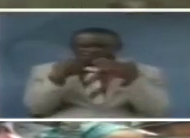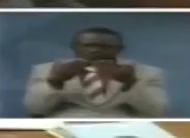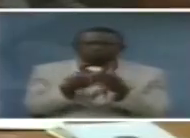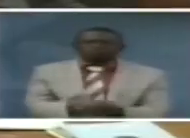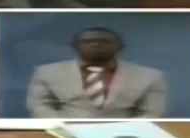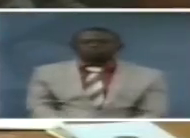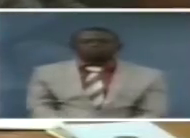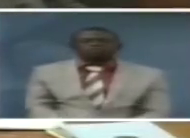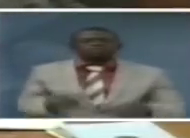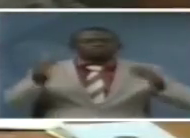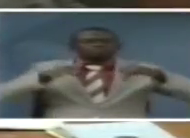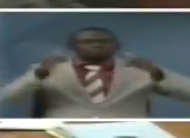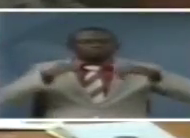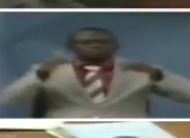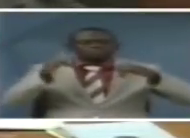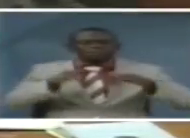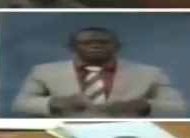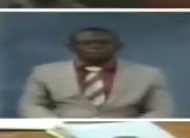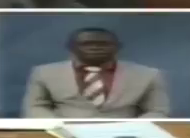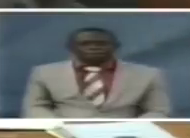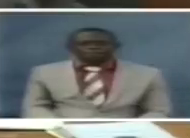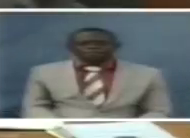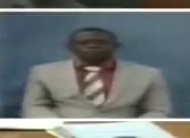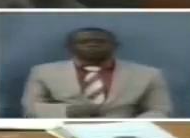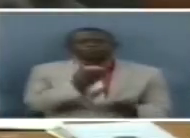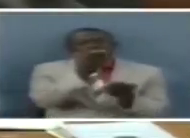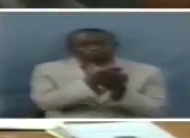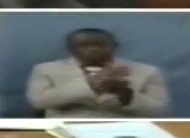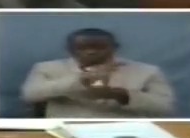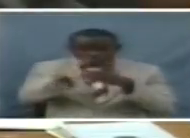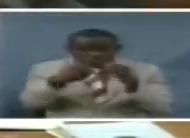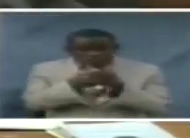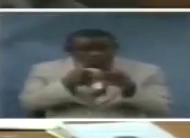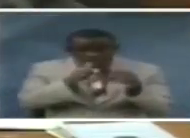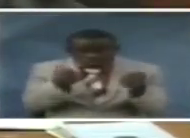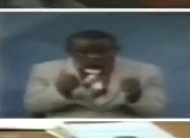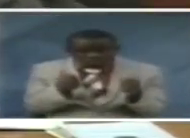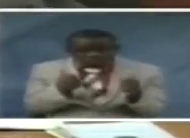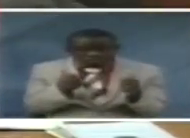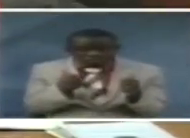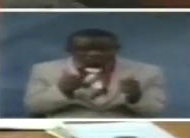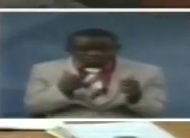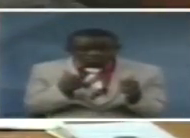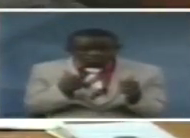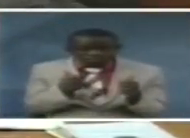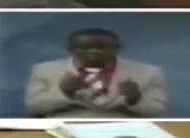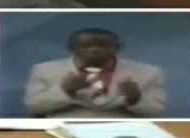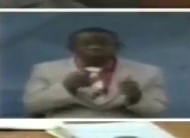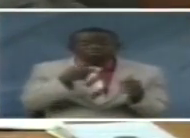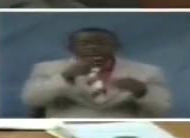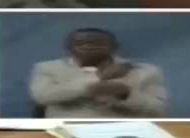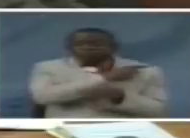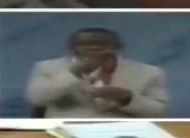proposal to adjourn the debate on the motion to Tuesday next week. Mr. Speaker, I thank you.